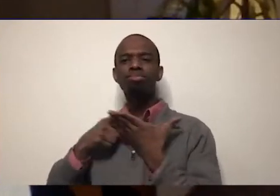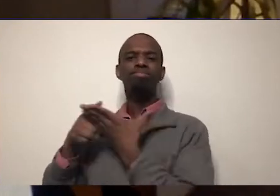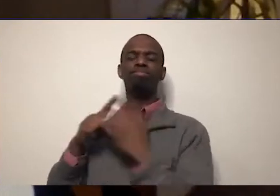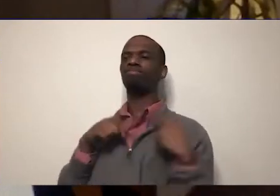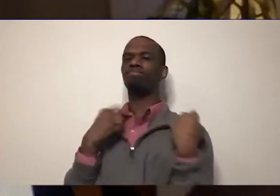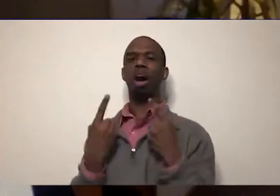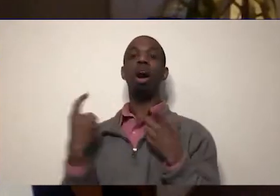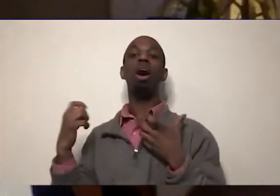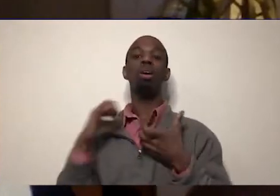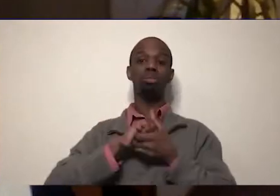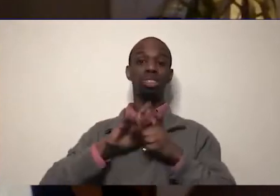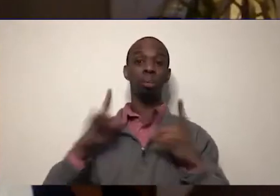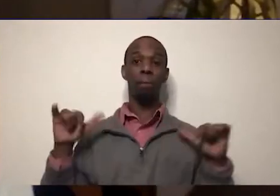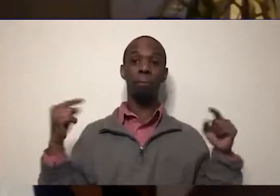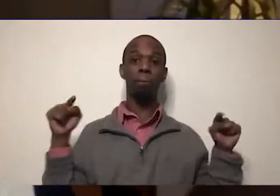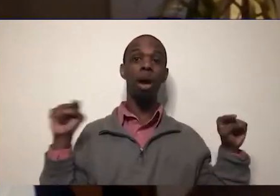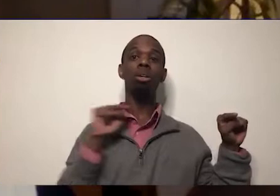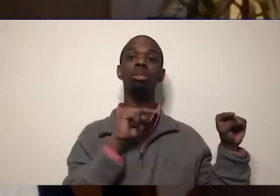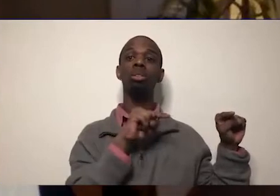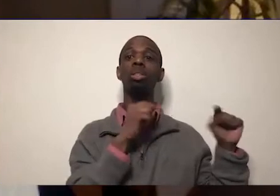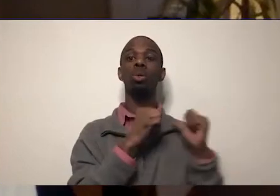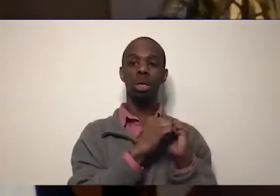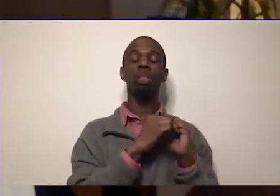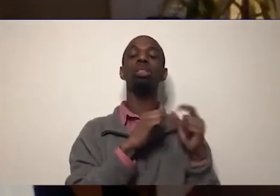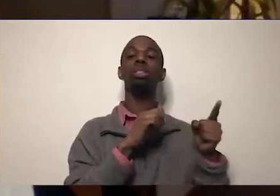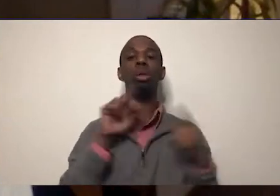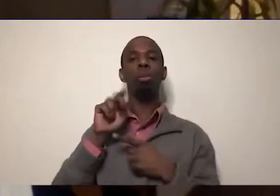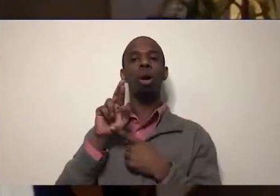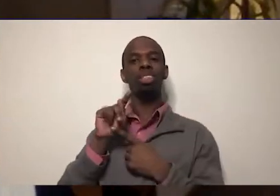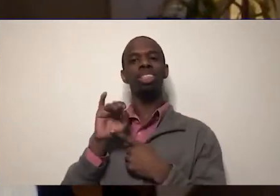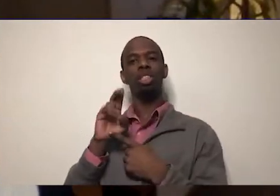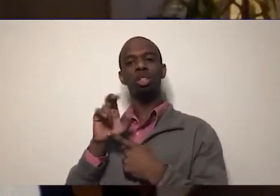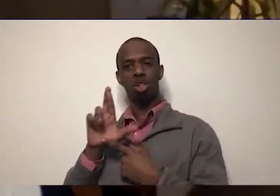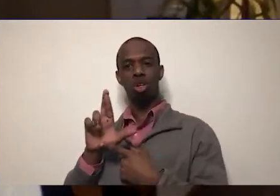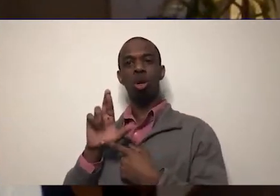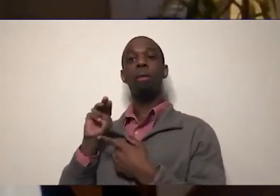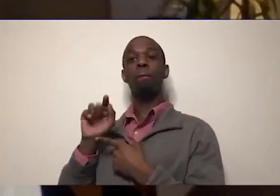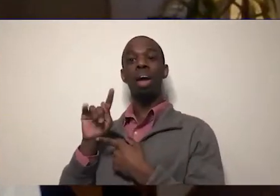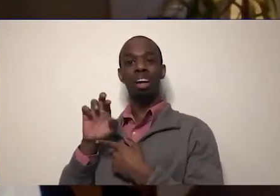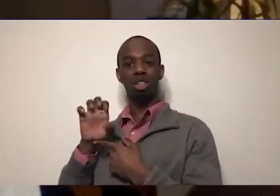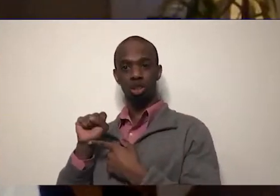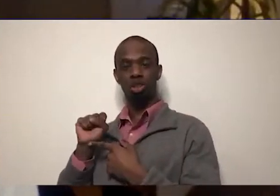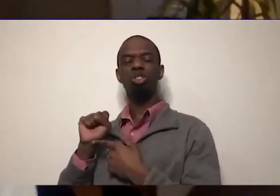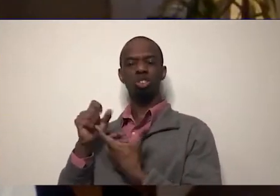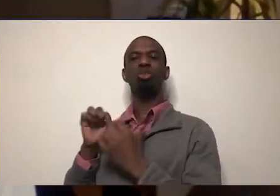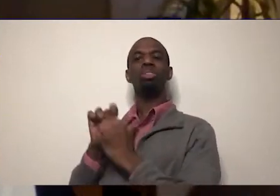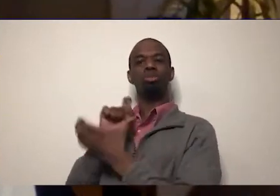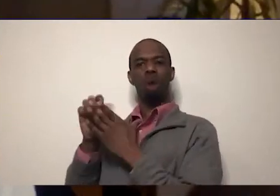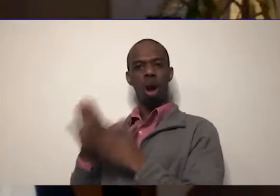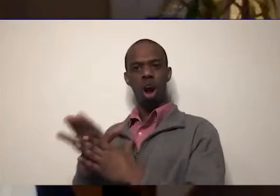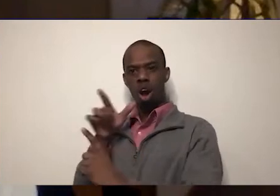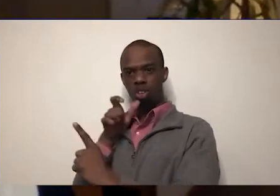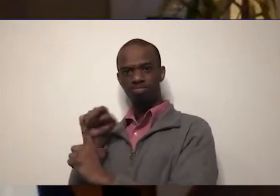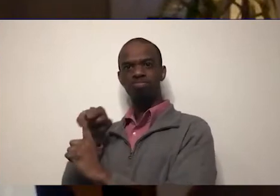Saraceno on view at The Shed through April 17th. I want to start by sharing the points